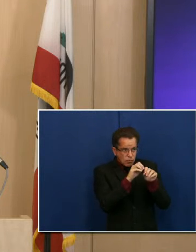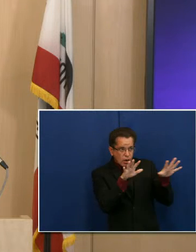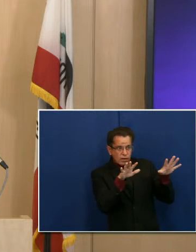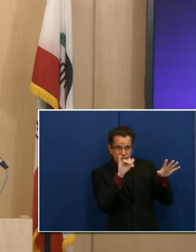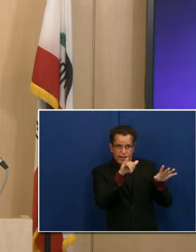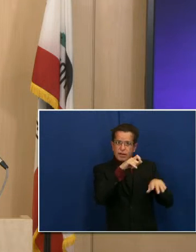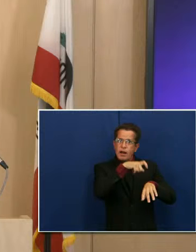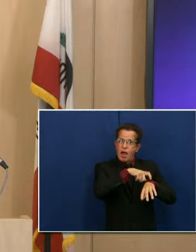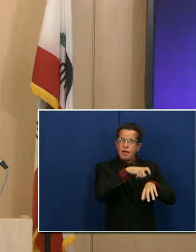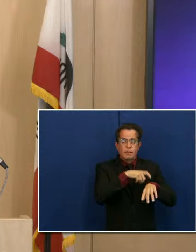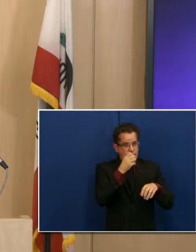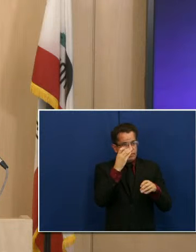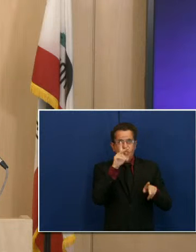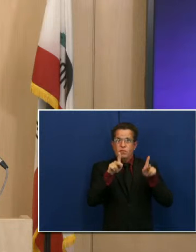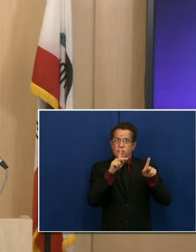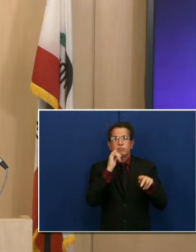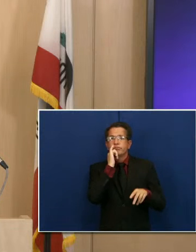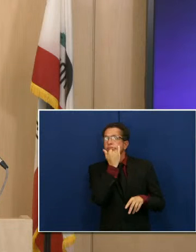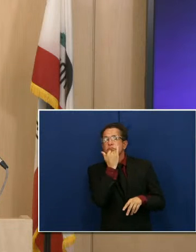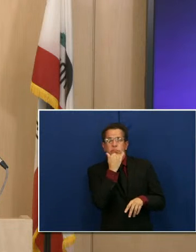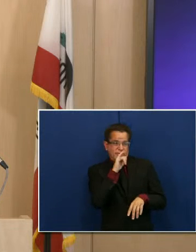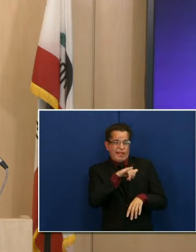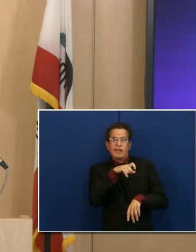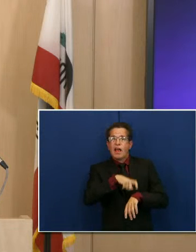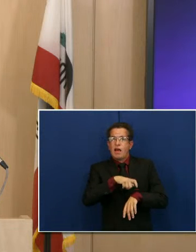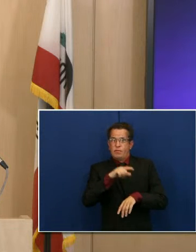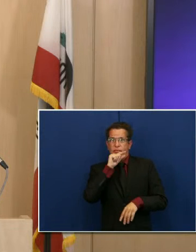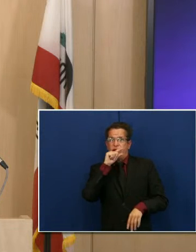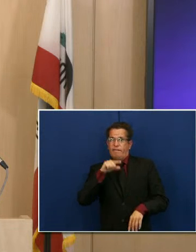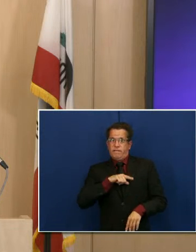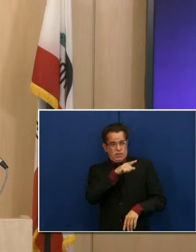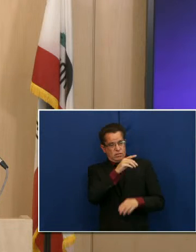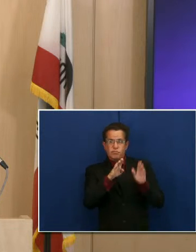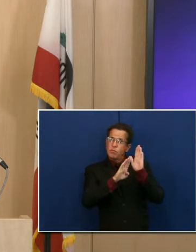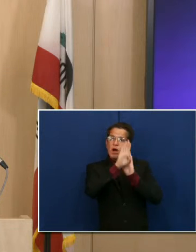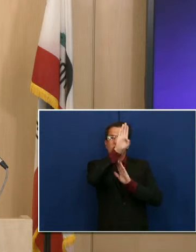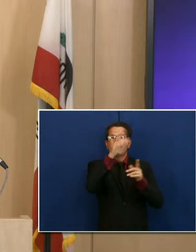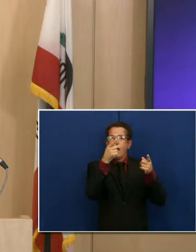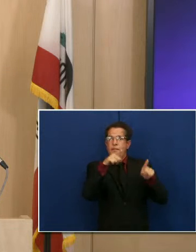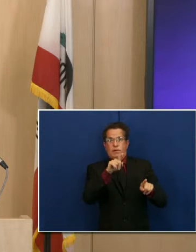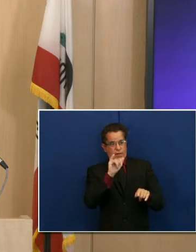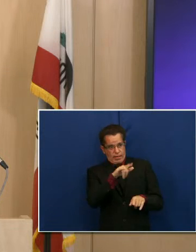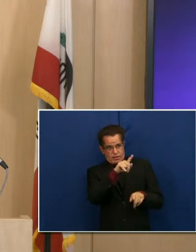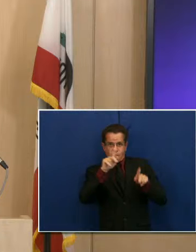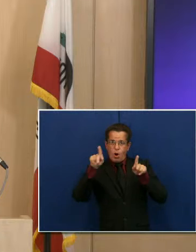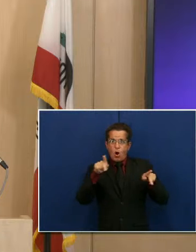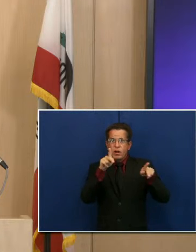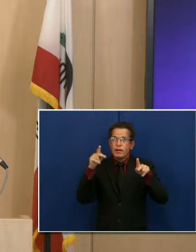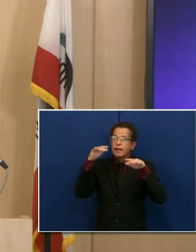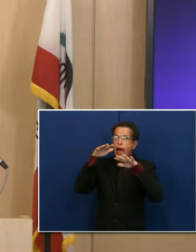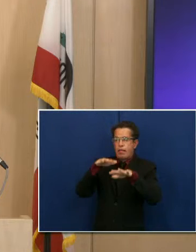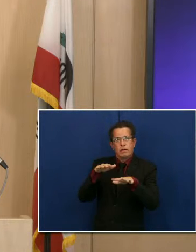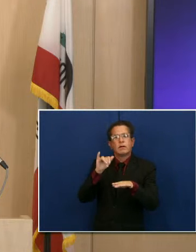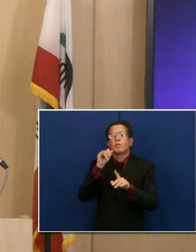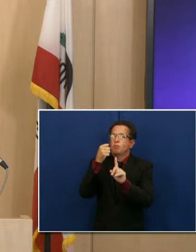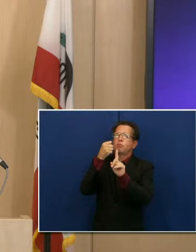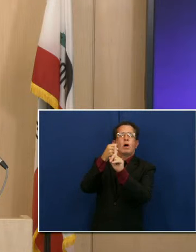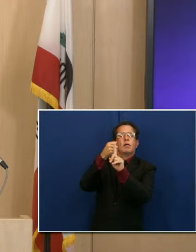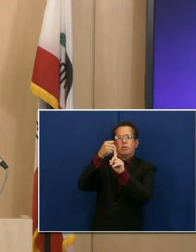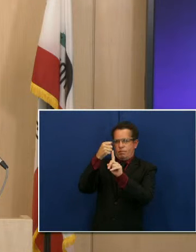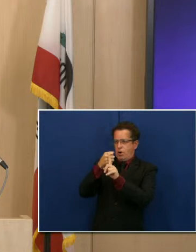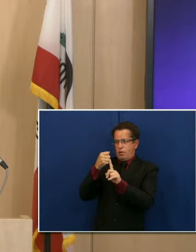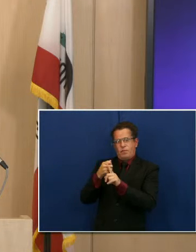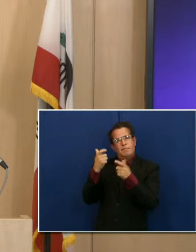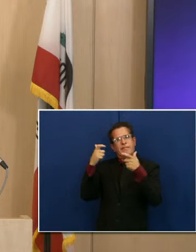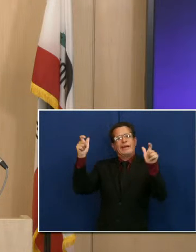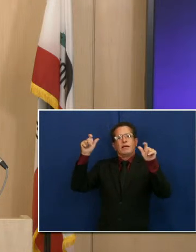folks made a lot of bad decisions at Thanksgiving. At a time of increased spread, those gatherings triggered a wildfire